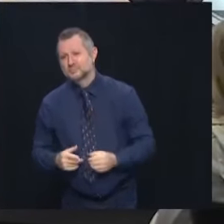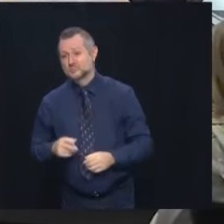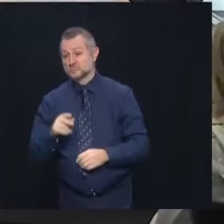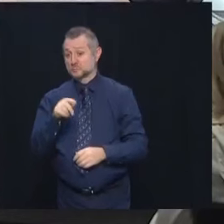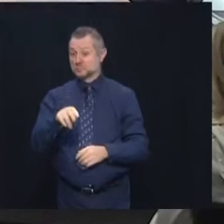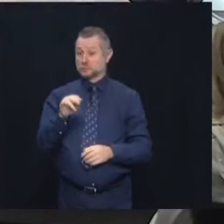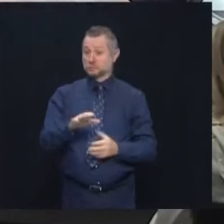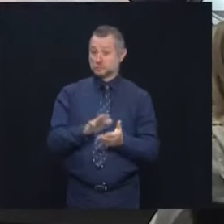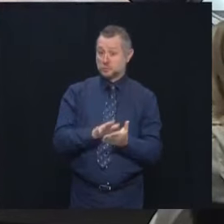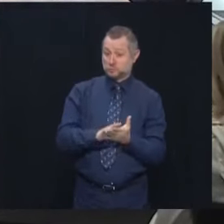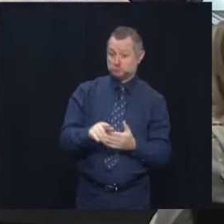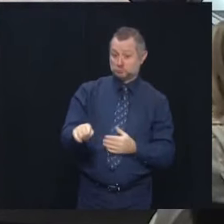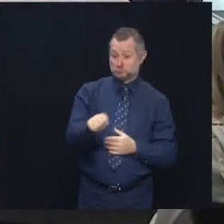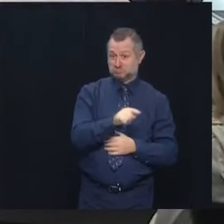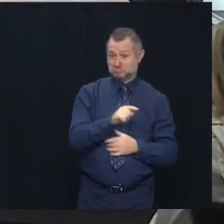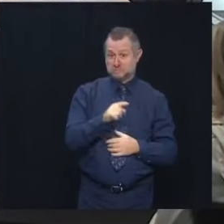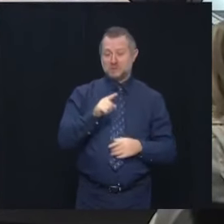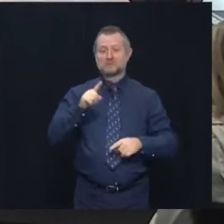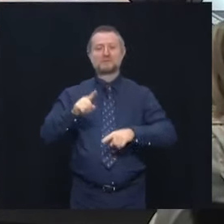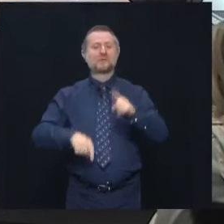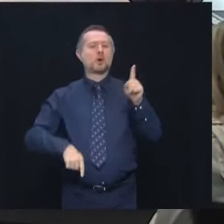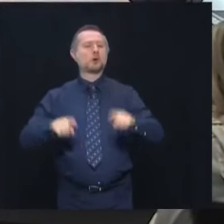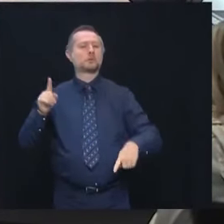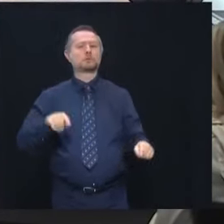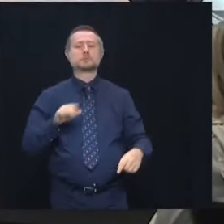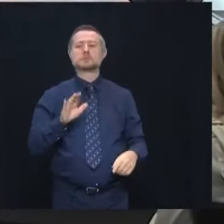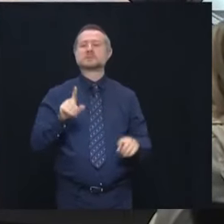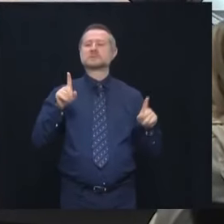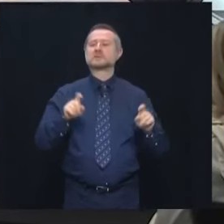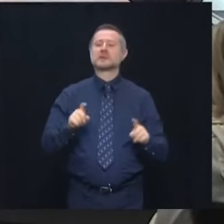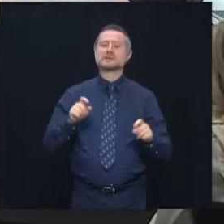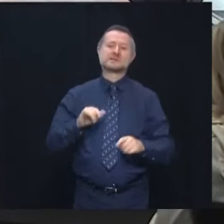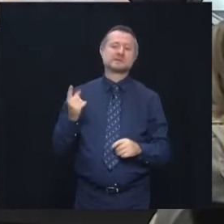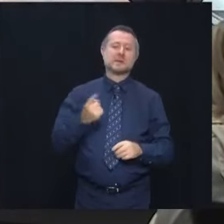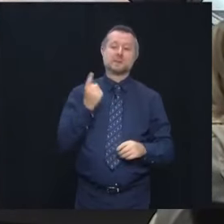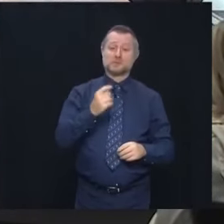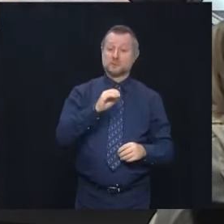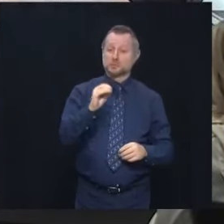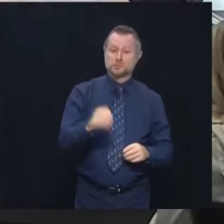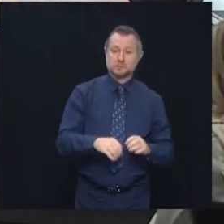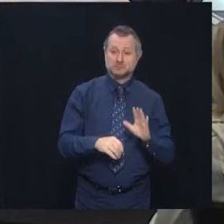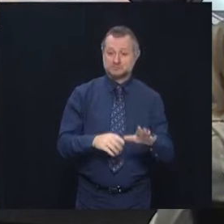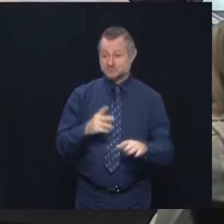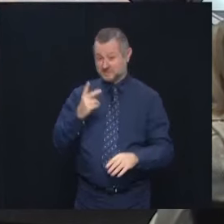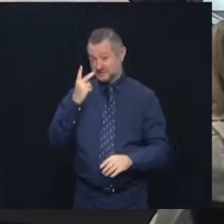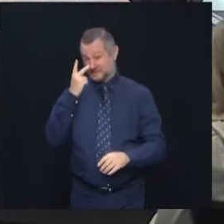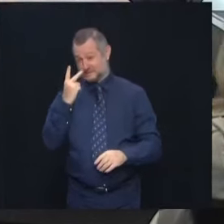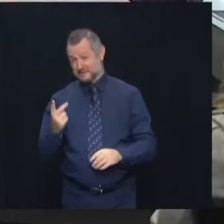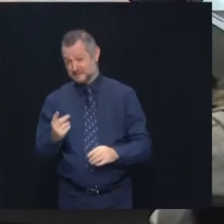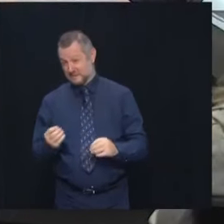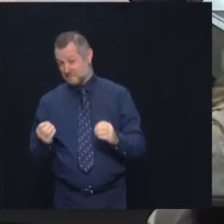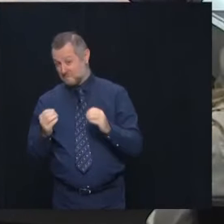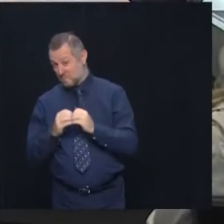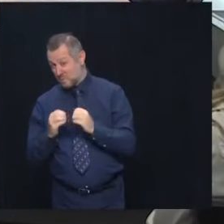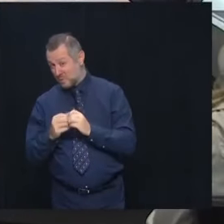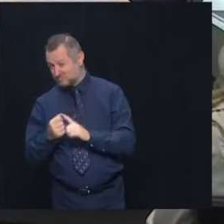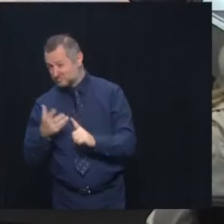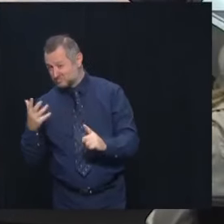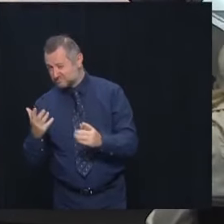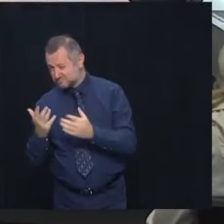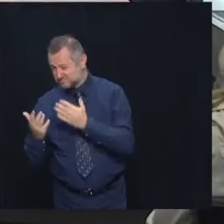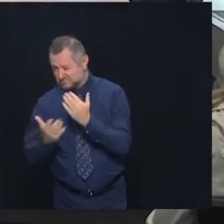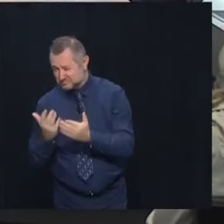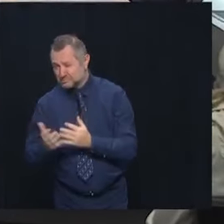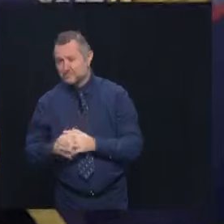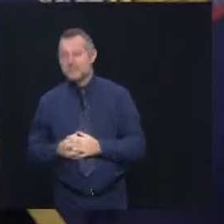doing monthly random testing, a certain percentage. Do you want to see something more than that? And then how about the